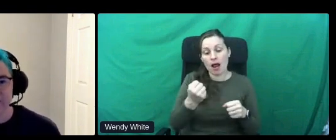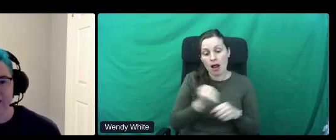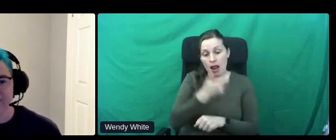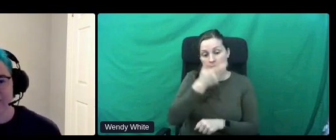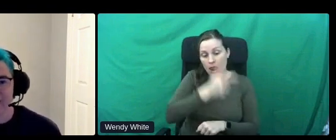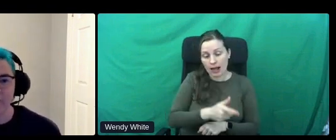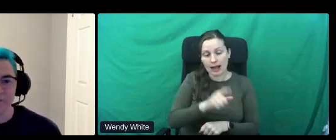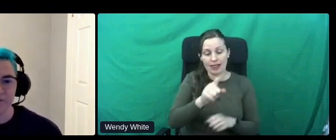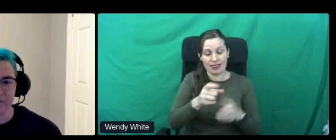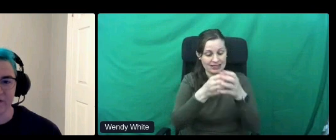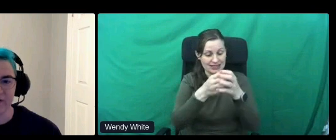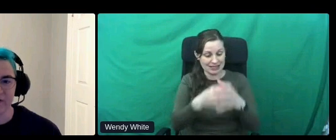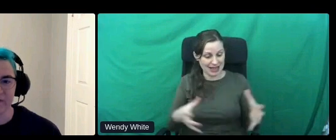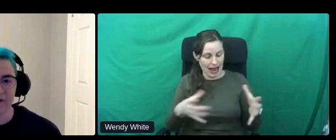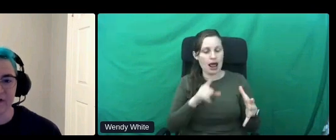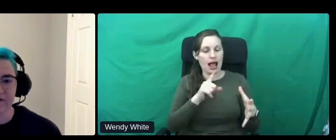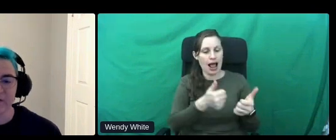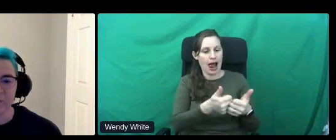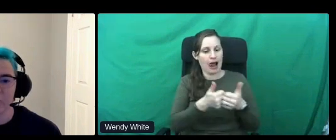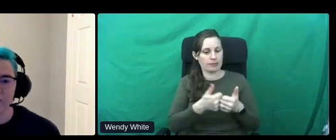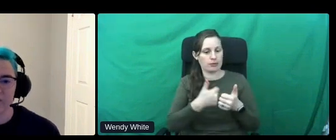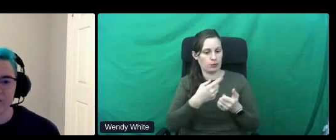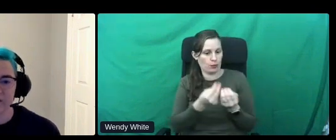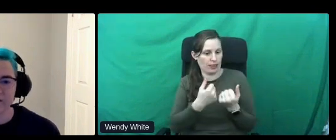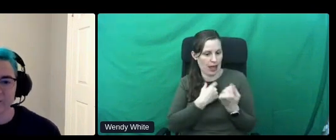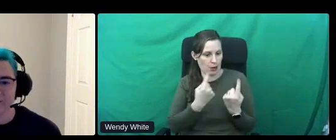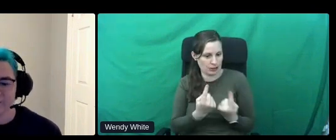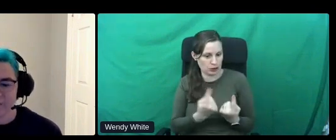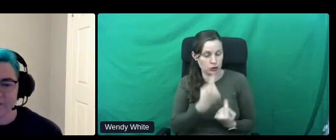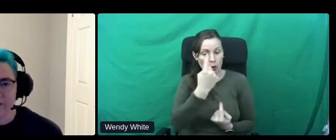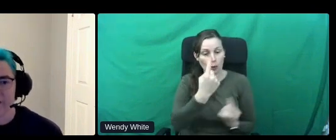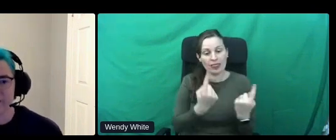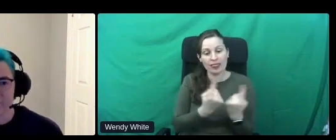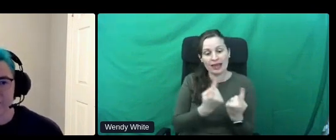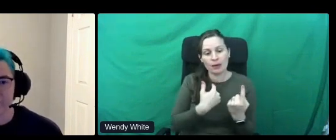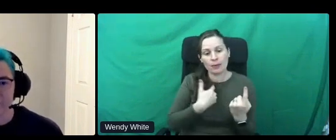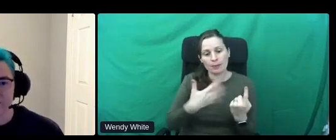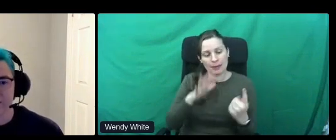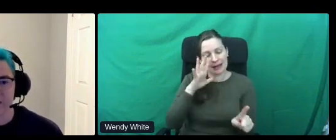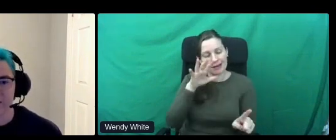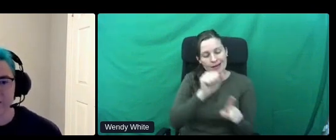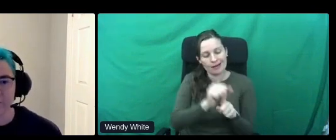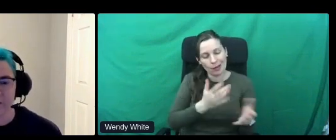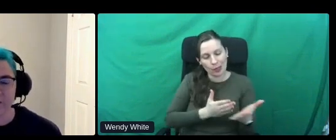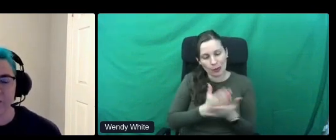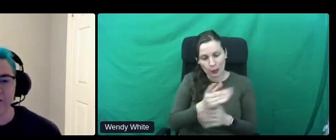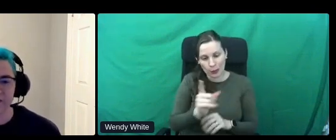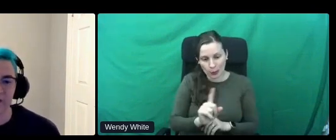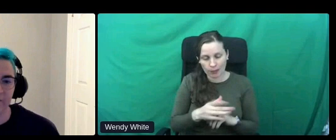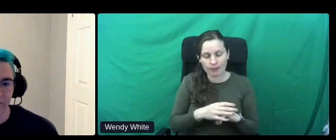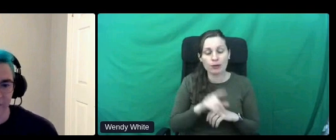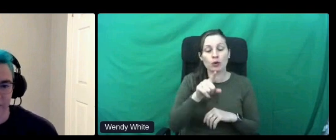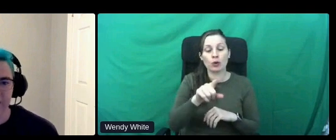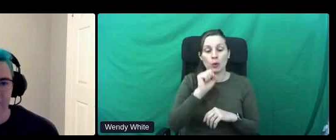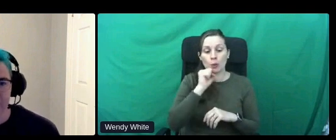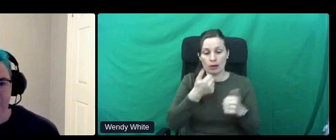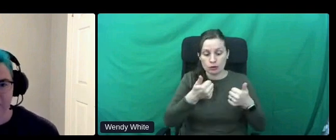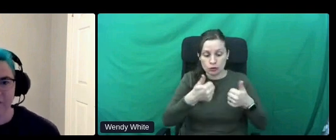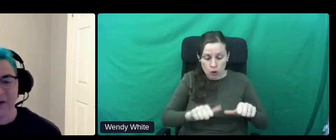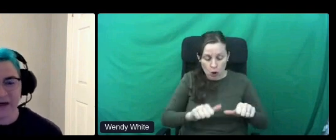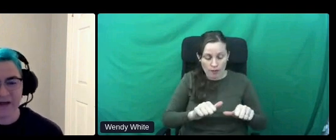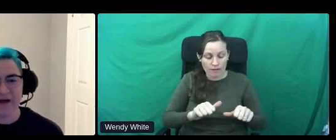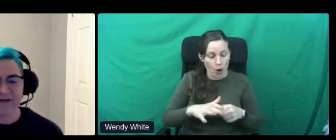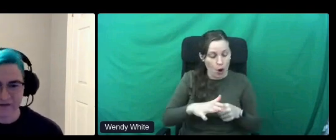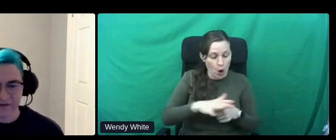the scaling actually helped with those issues. So one of the things that we found as going through this is that you are going to solve localization